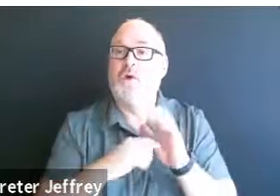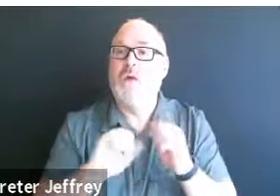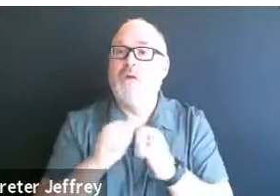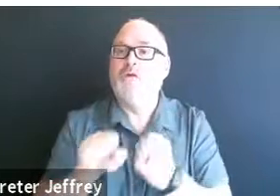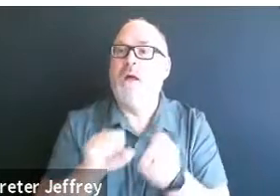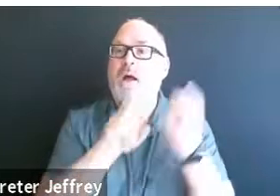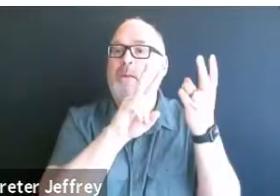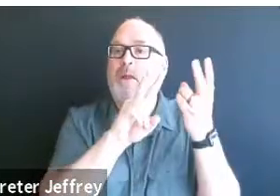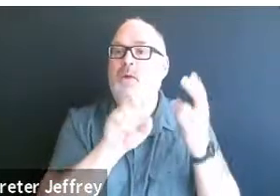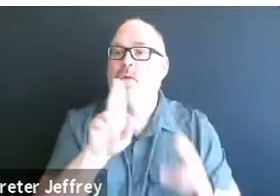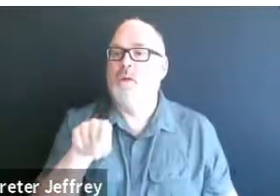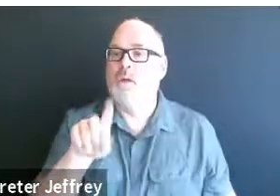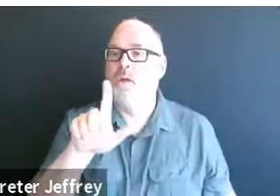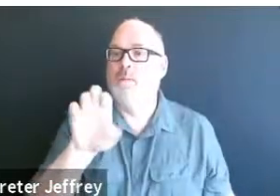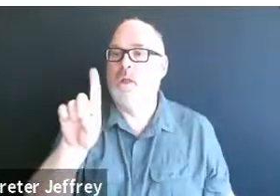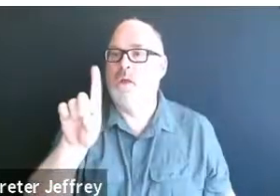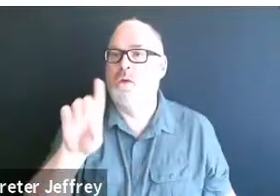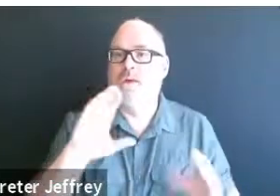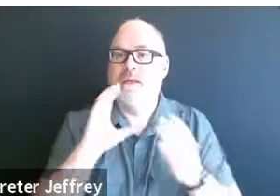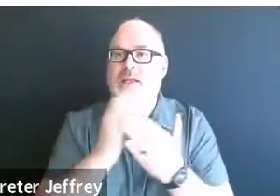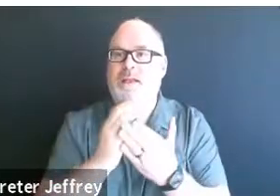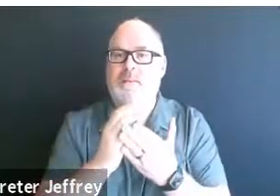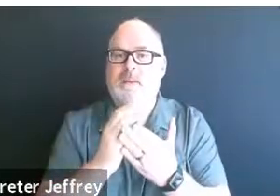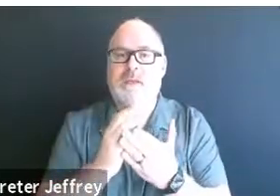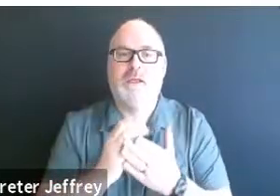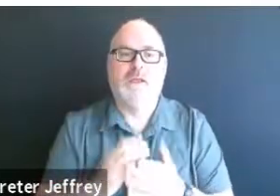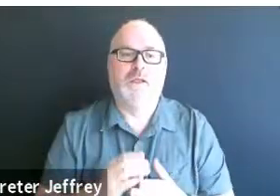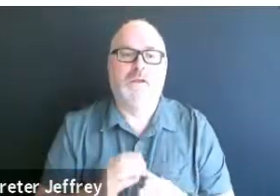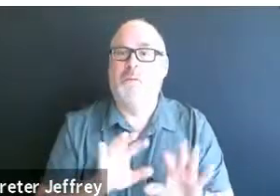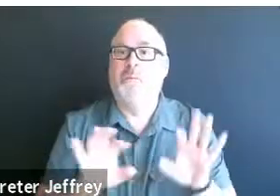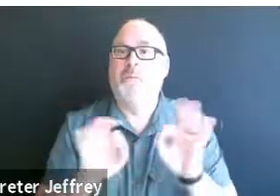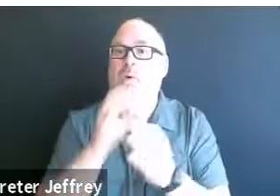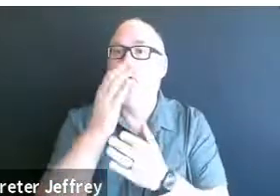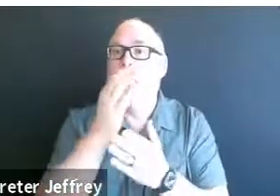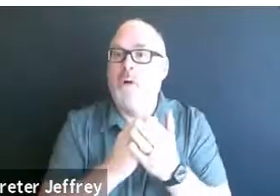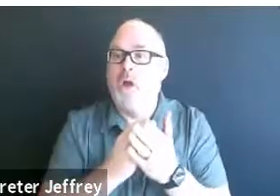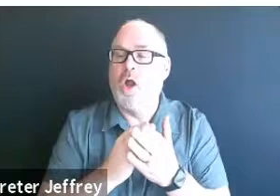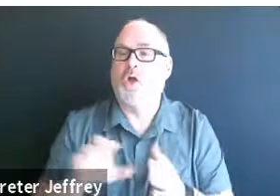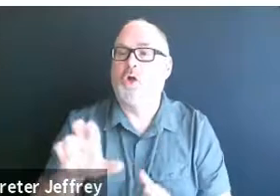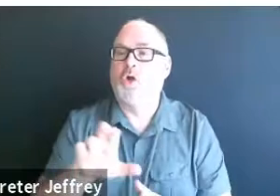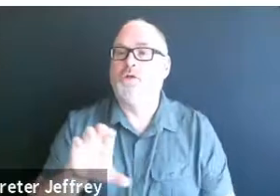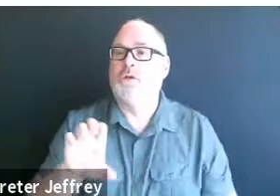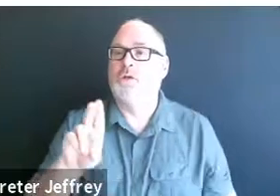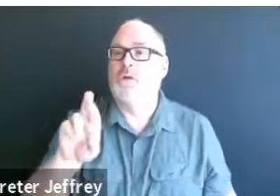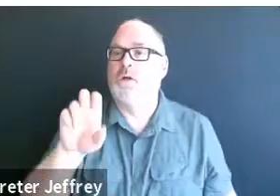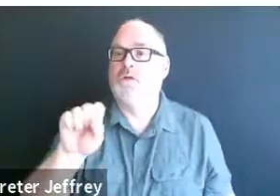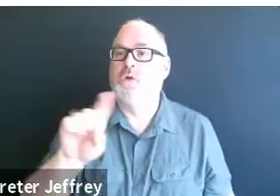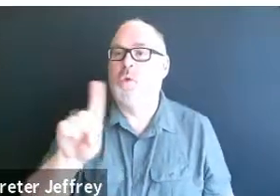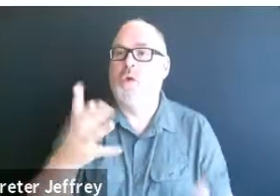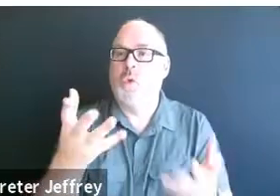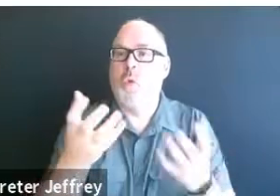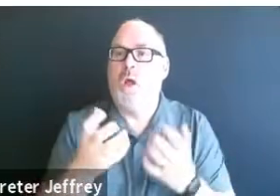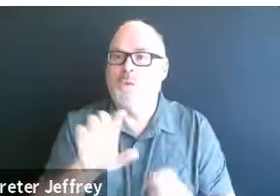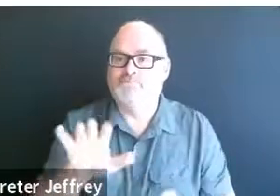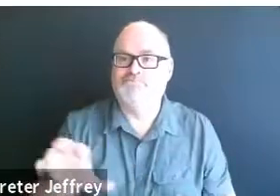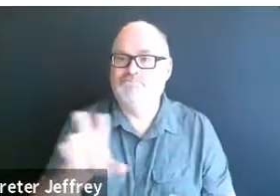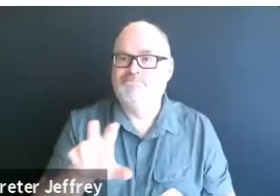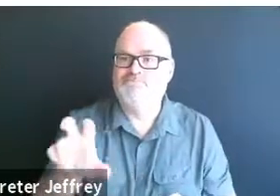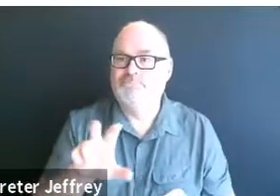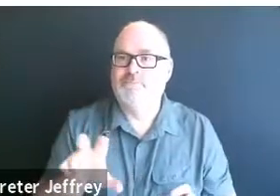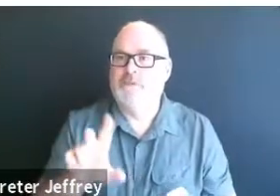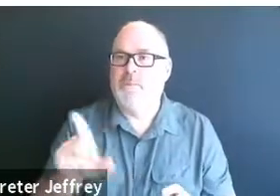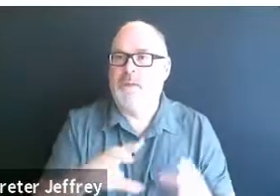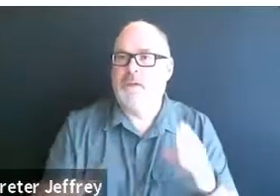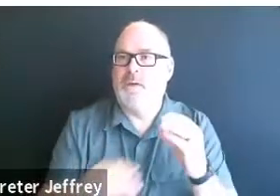image. So I'm going to put my cursor, and that is another important best practice. Put your cursor where you want any kind of link